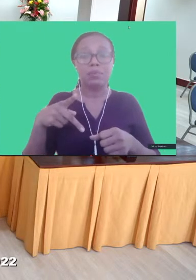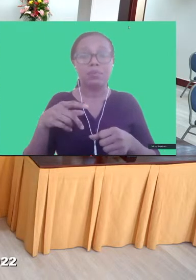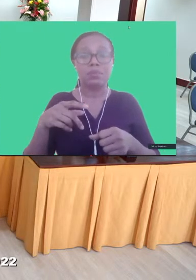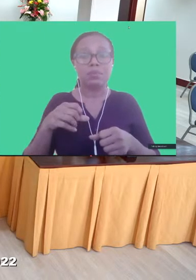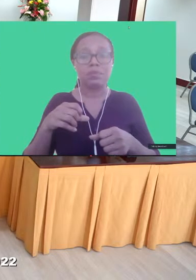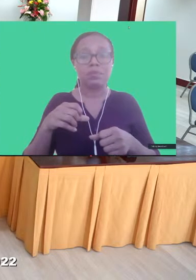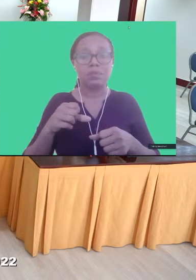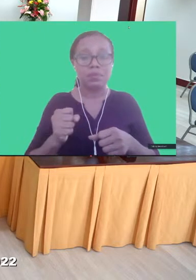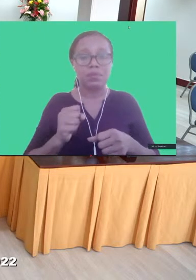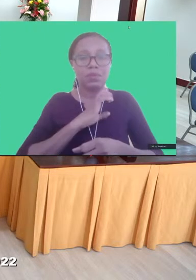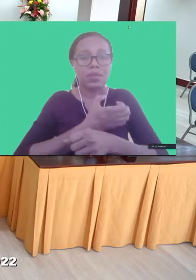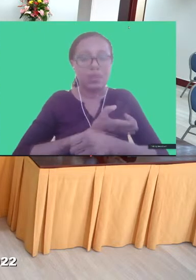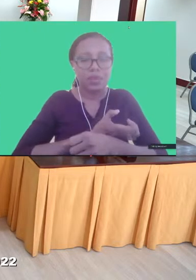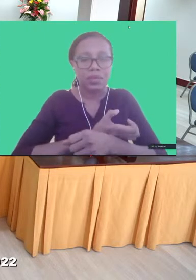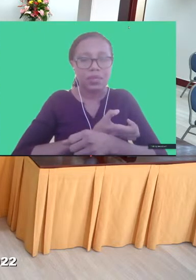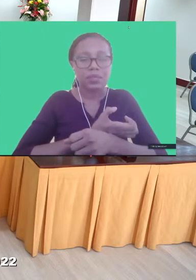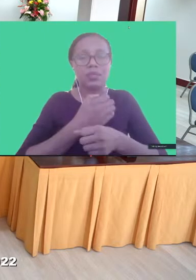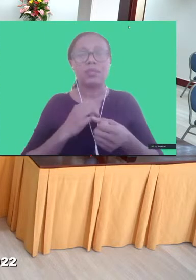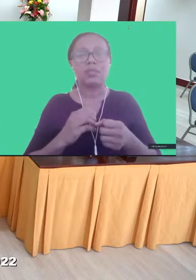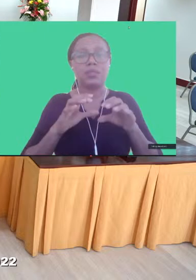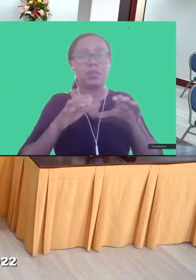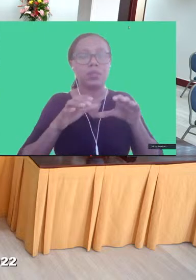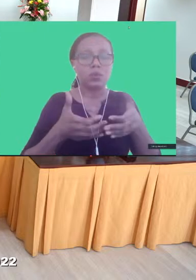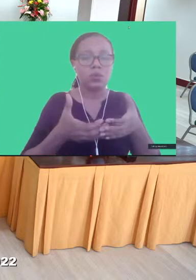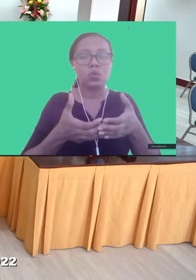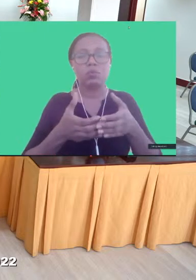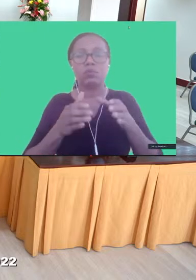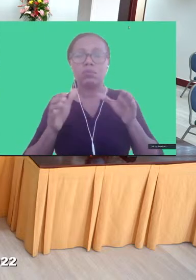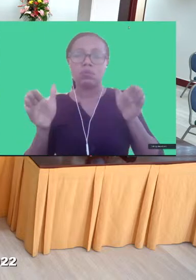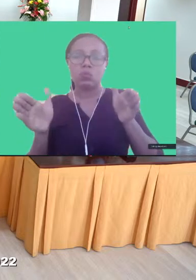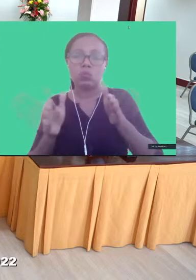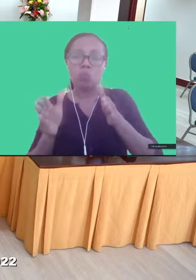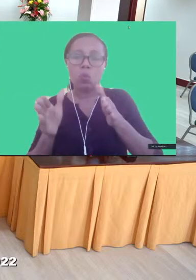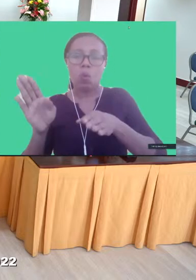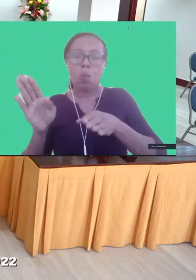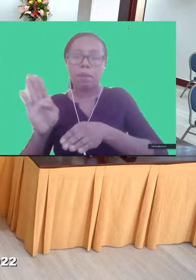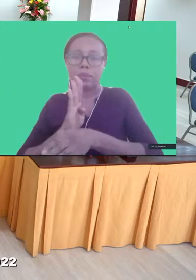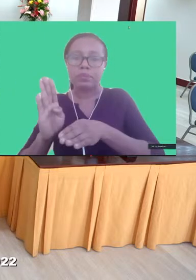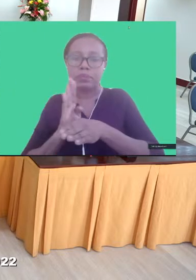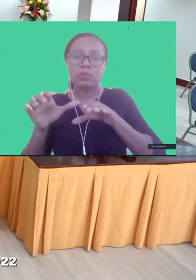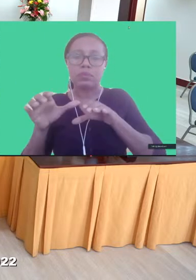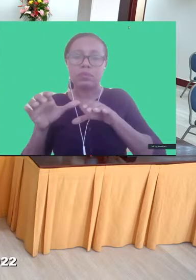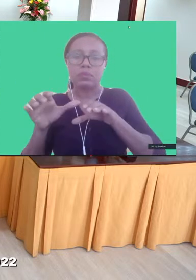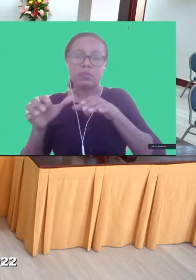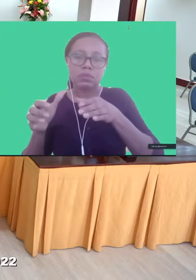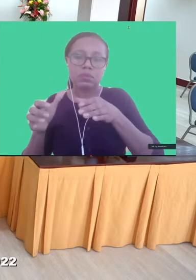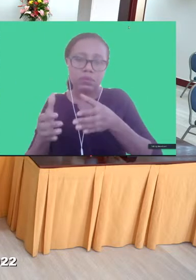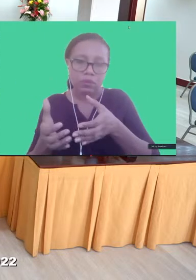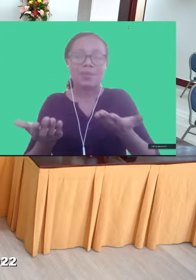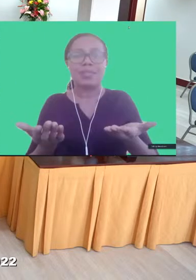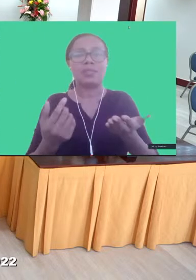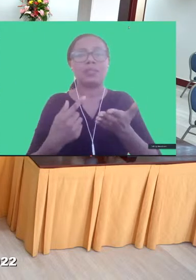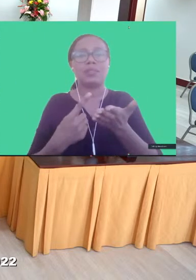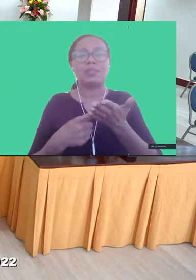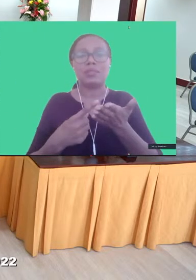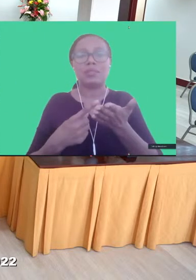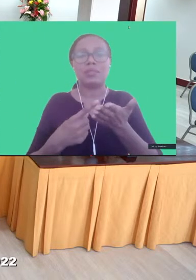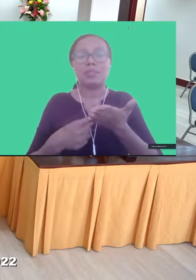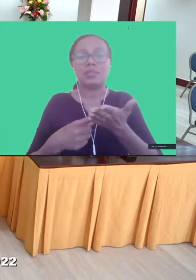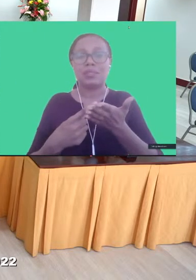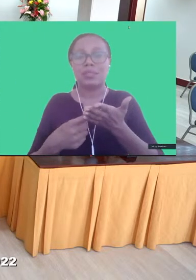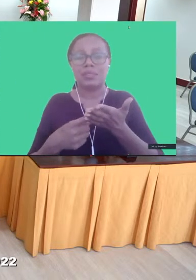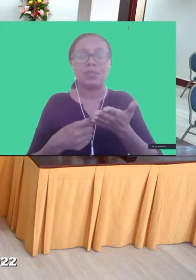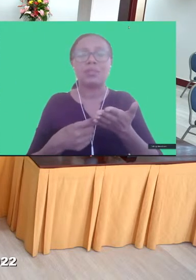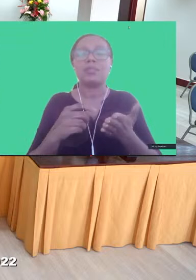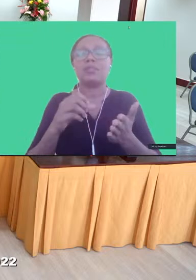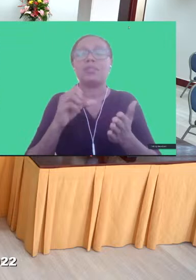Business Division, identify the specifics of the sub-programs that the Honourable Member has alluded to, I will